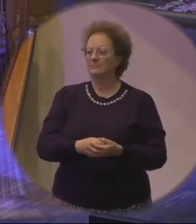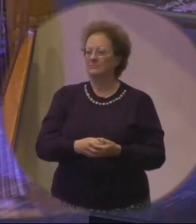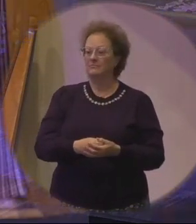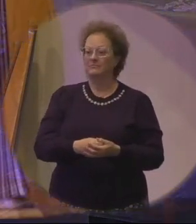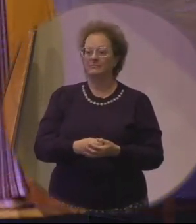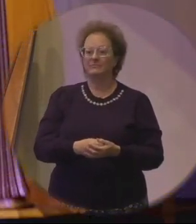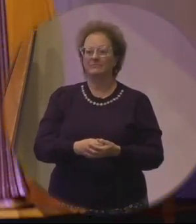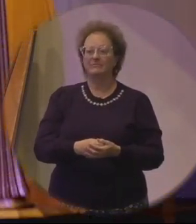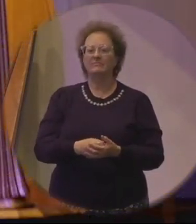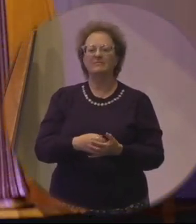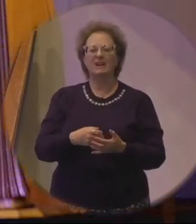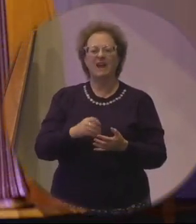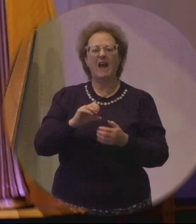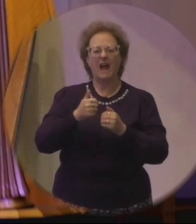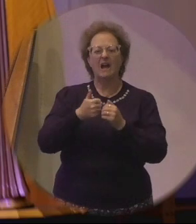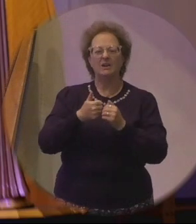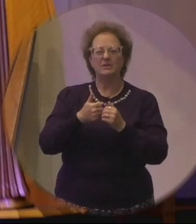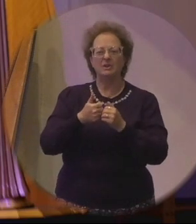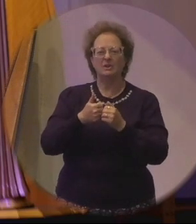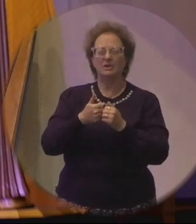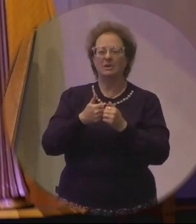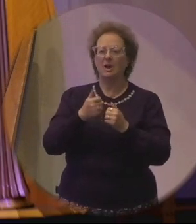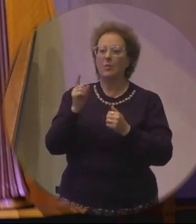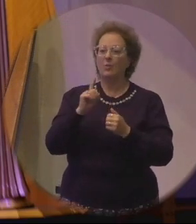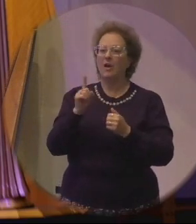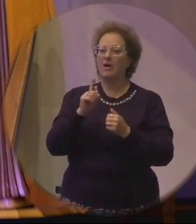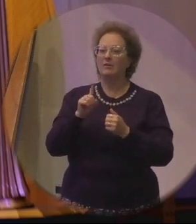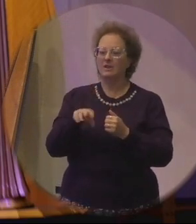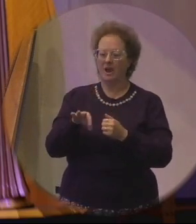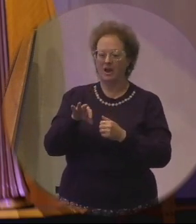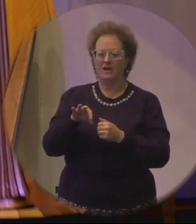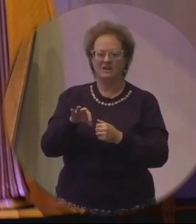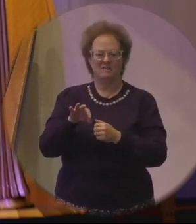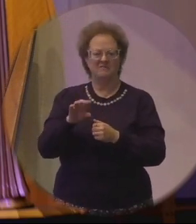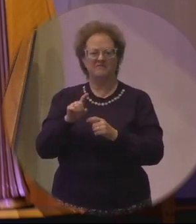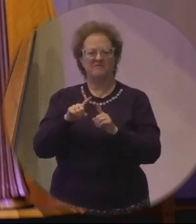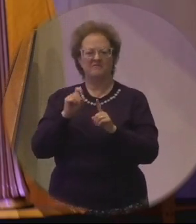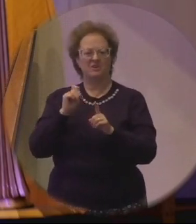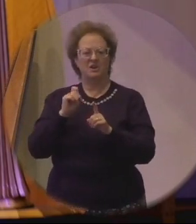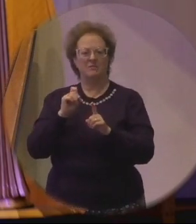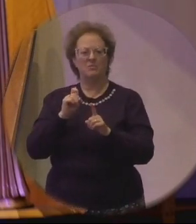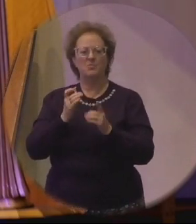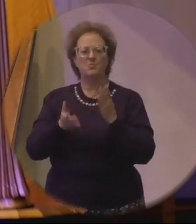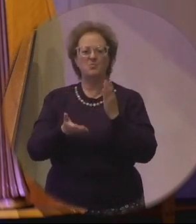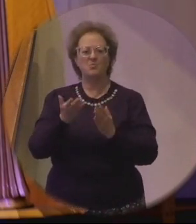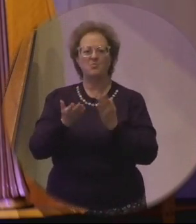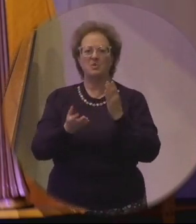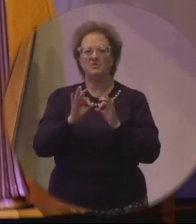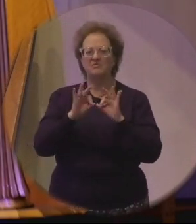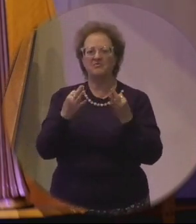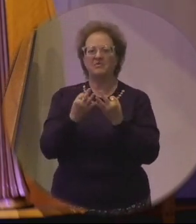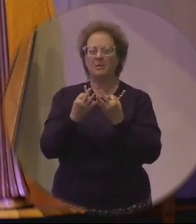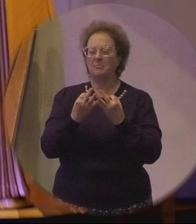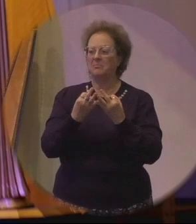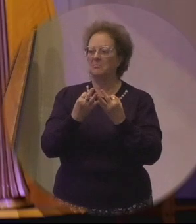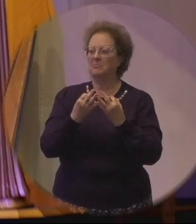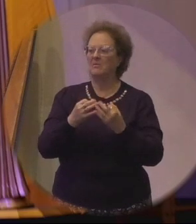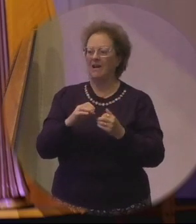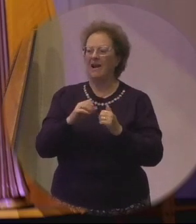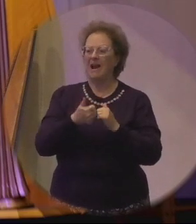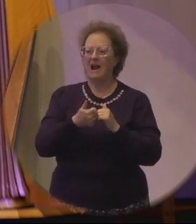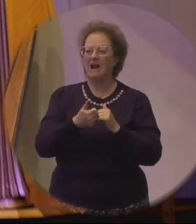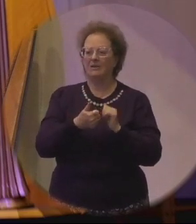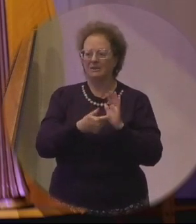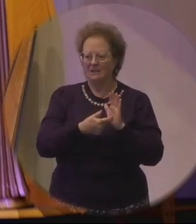that time, that's how you would identify somebody. Where did they come from and to what family did they belong? And that's how